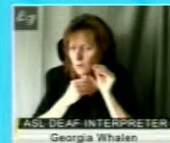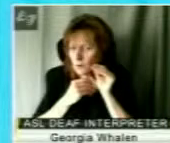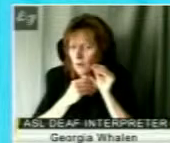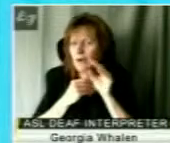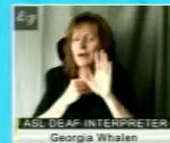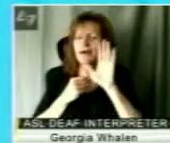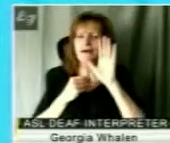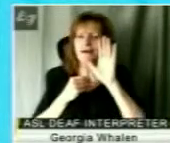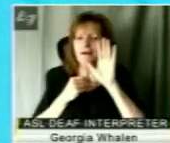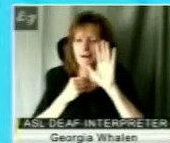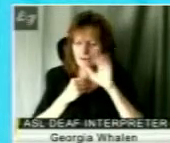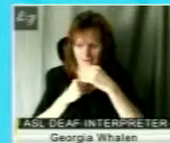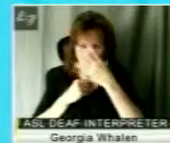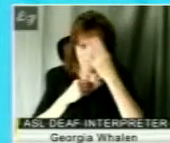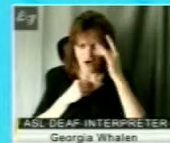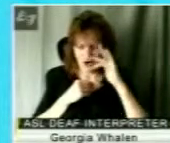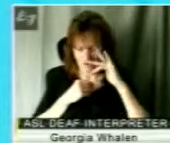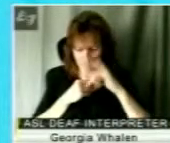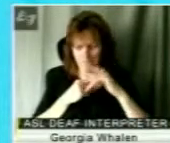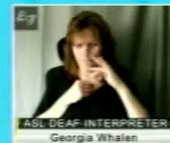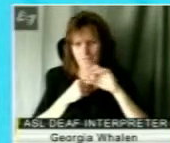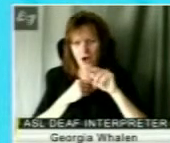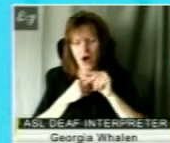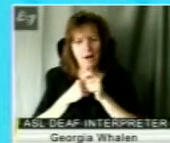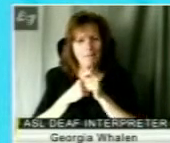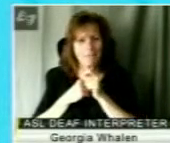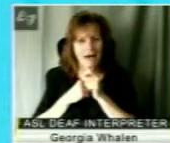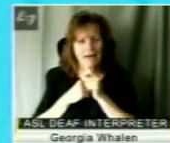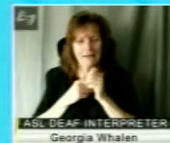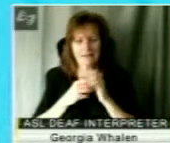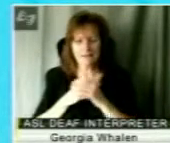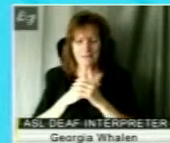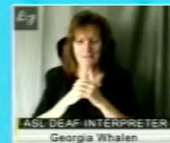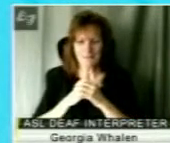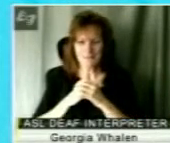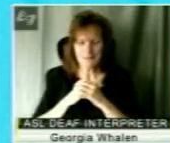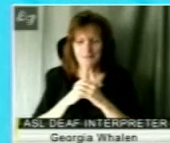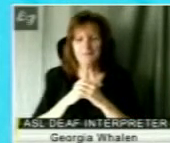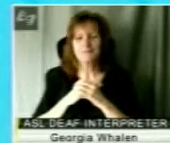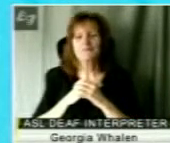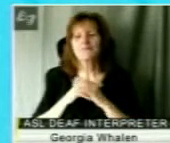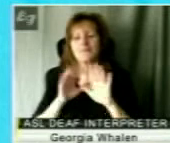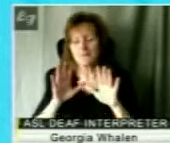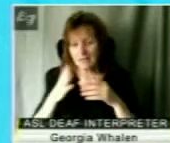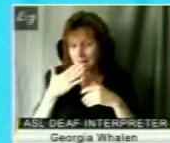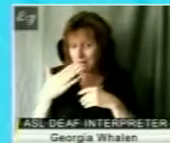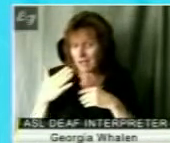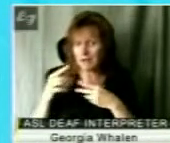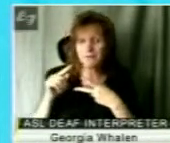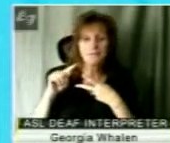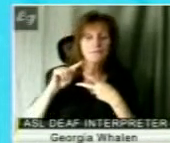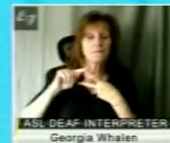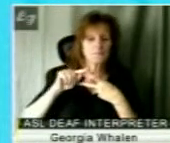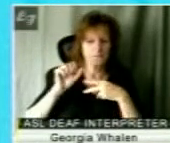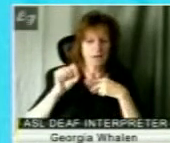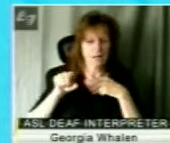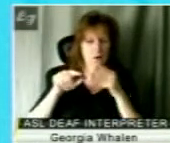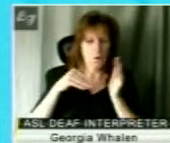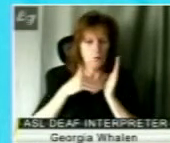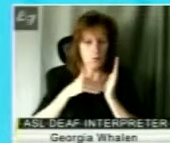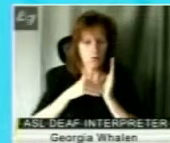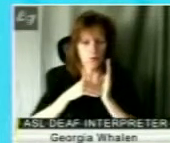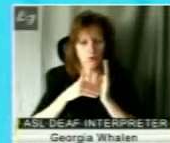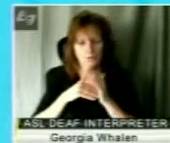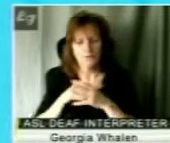Sorry, I didn't unmute my mic. Apologize. Thanks for taking my questions. First one's for Dr. Richardson. And